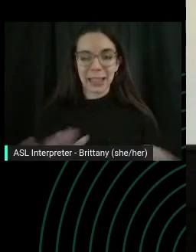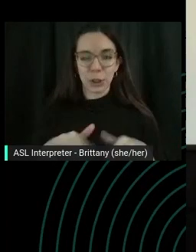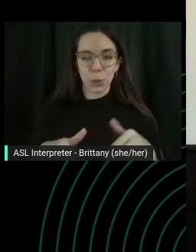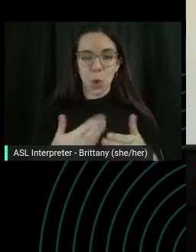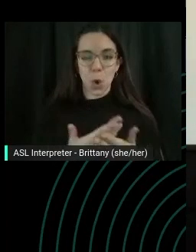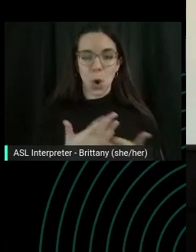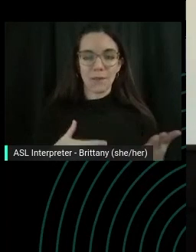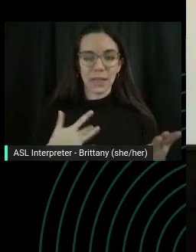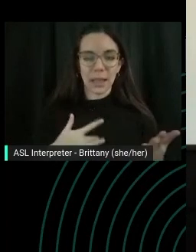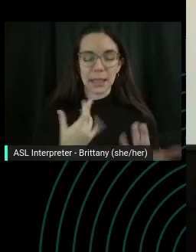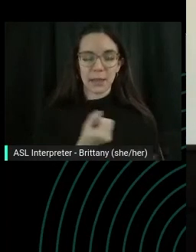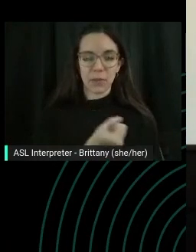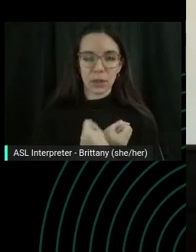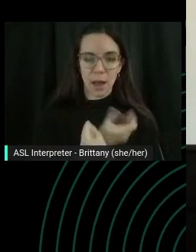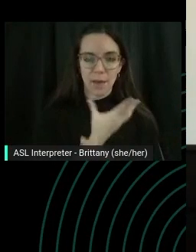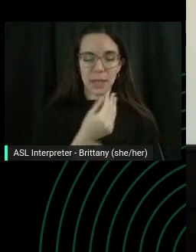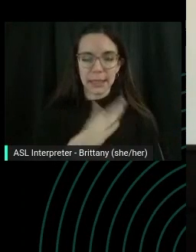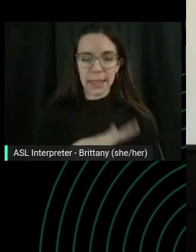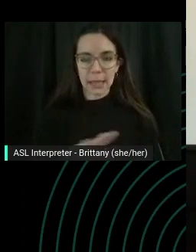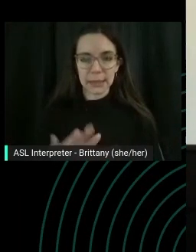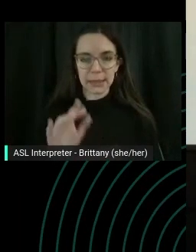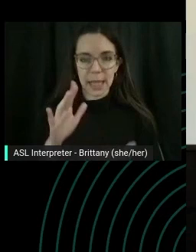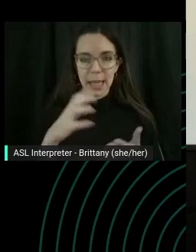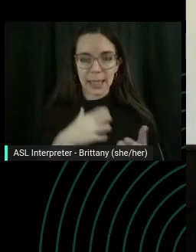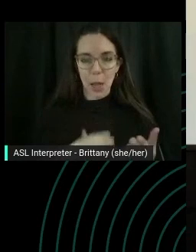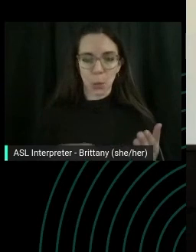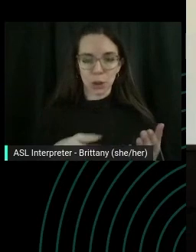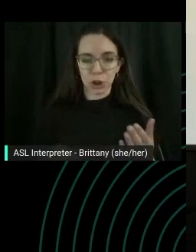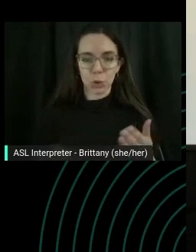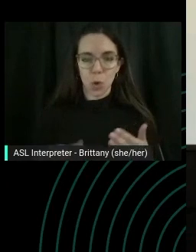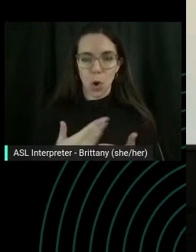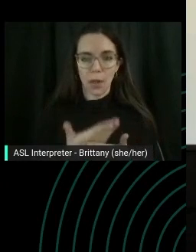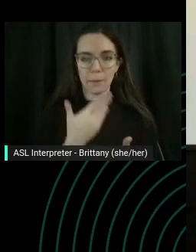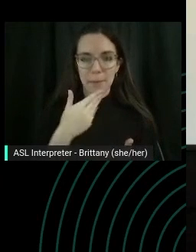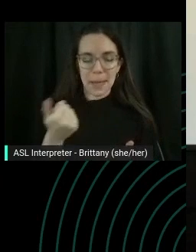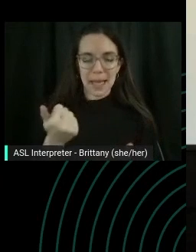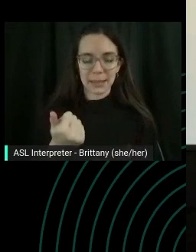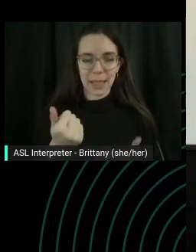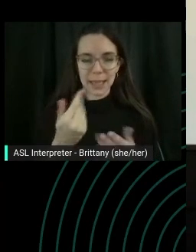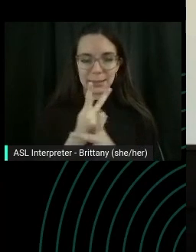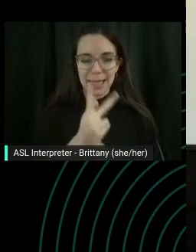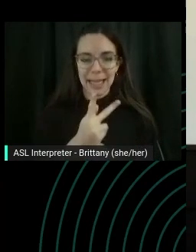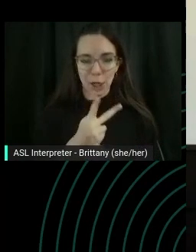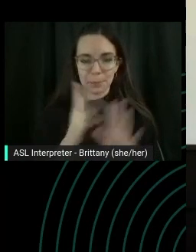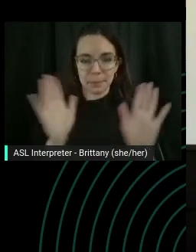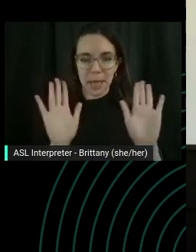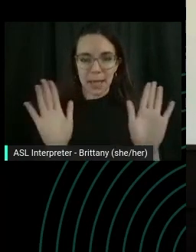feelings of love and of kindness, and I wish you all the best, and take care. Bye.